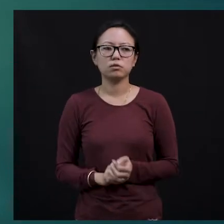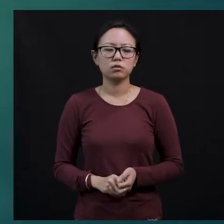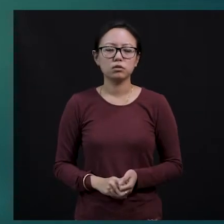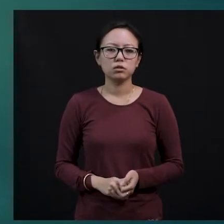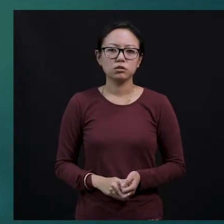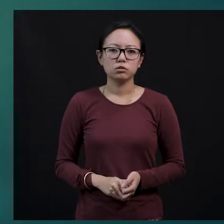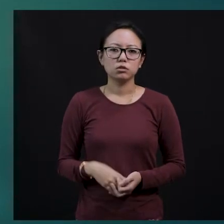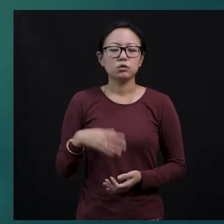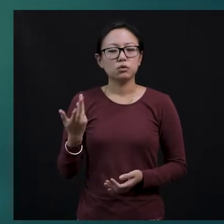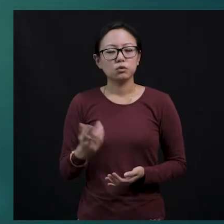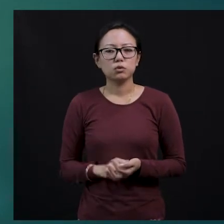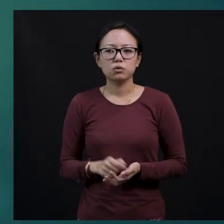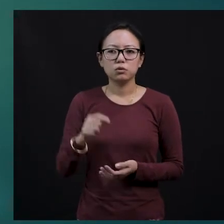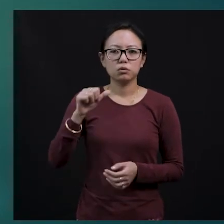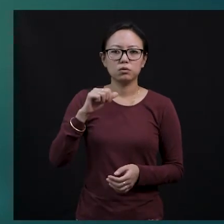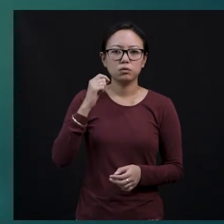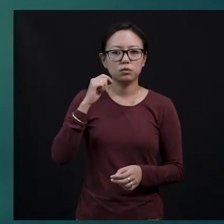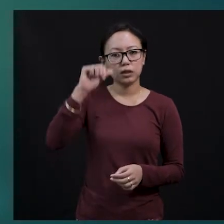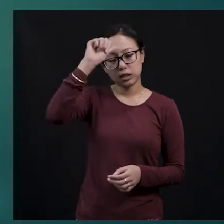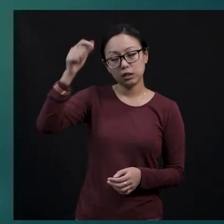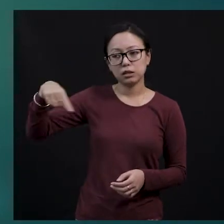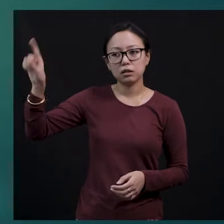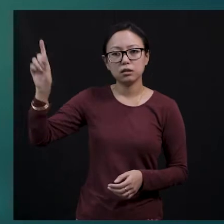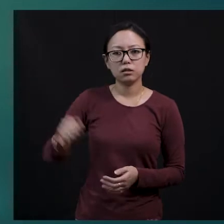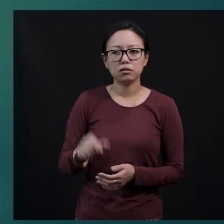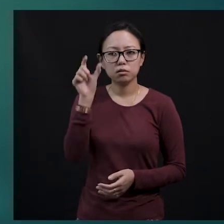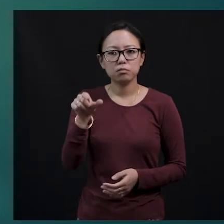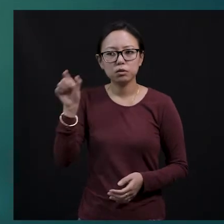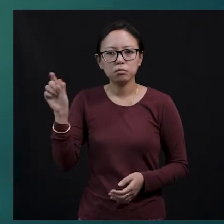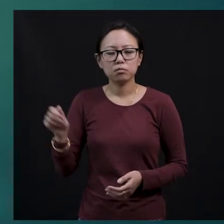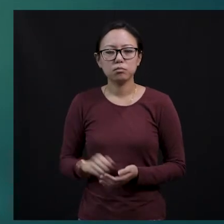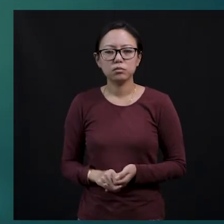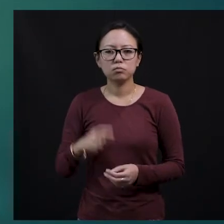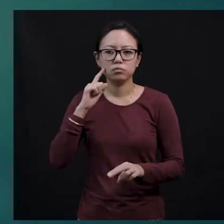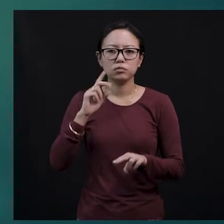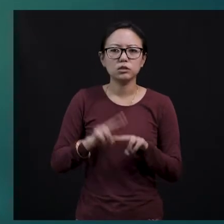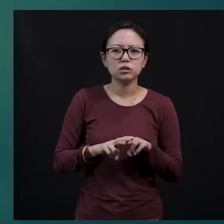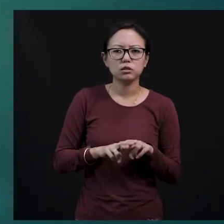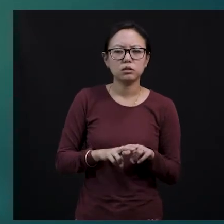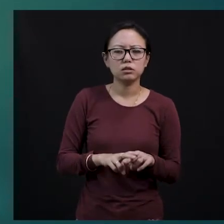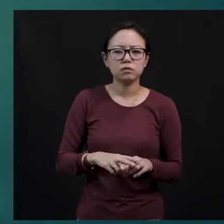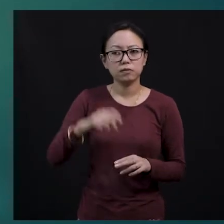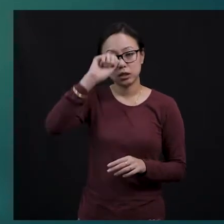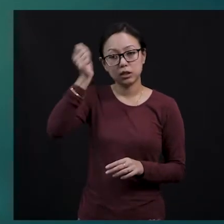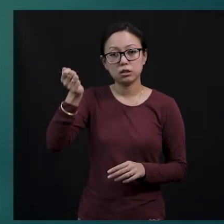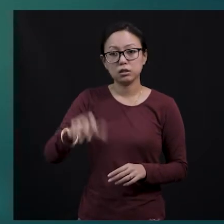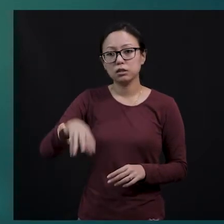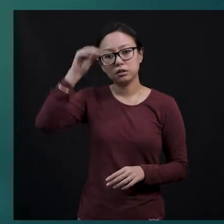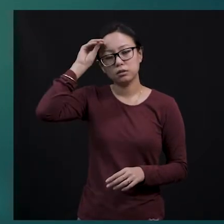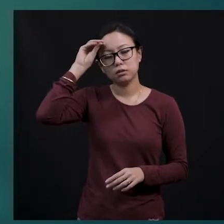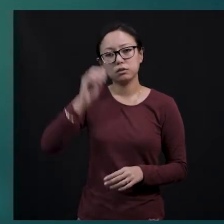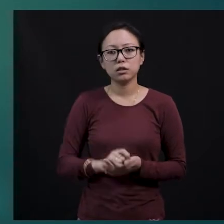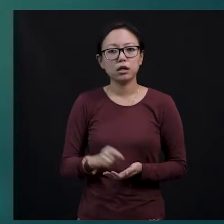the Britishers, or the people who were learning this language, the people who were understanding the text coming from